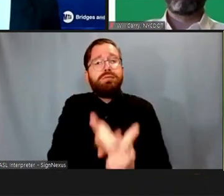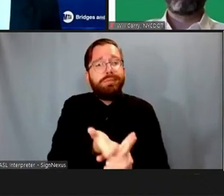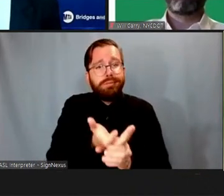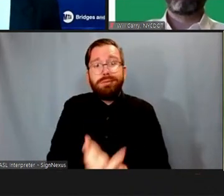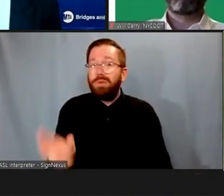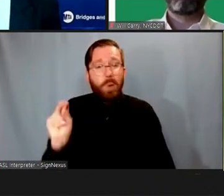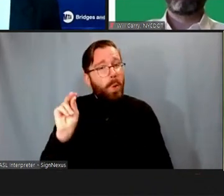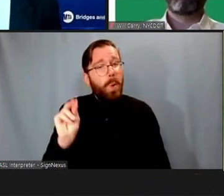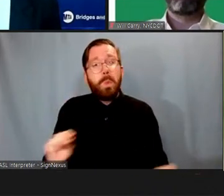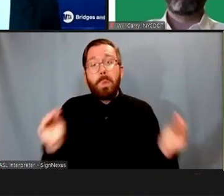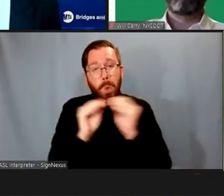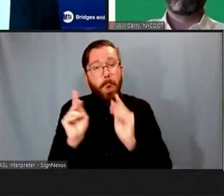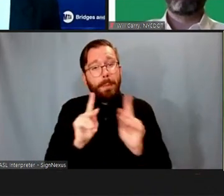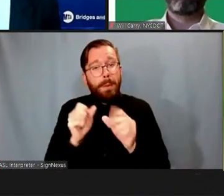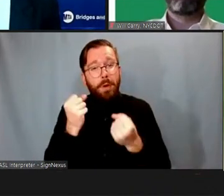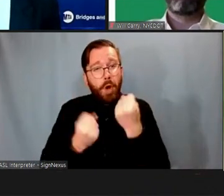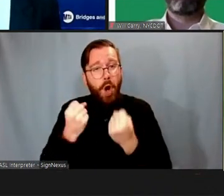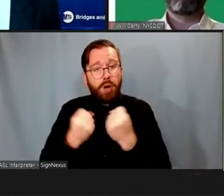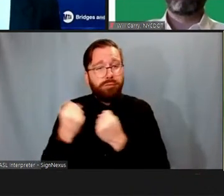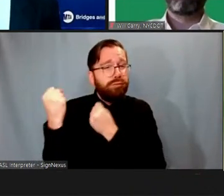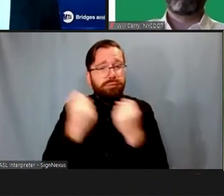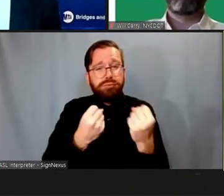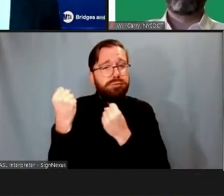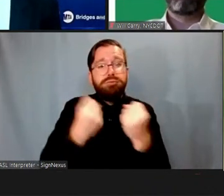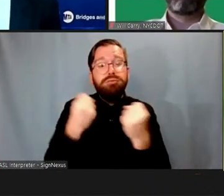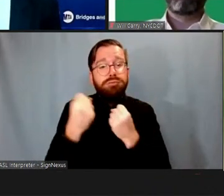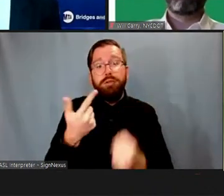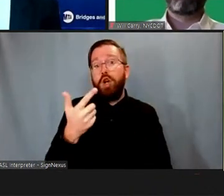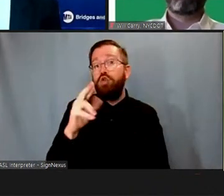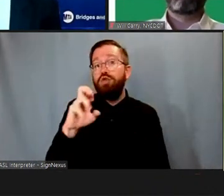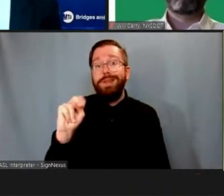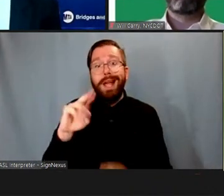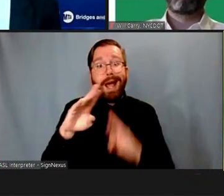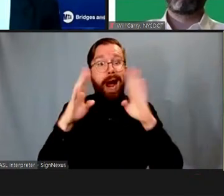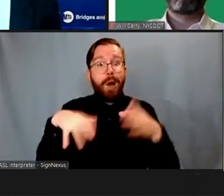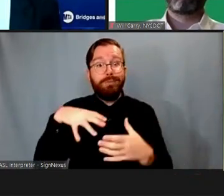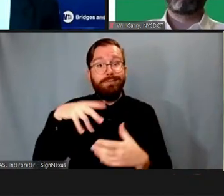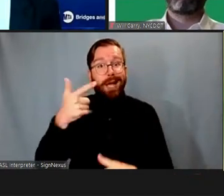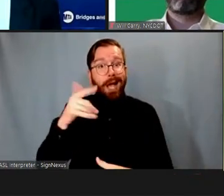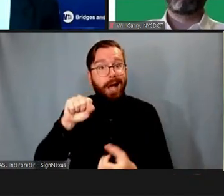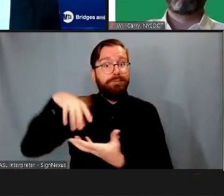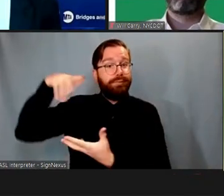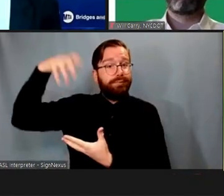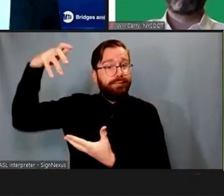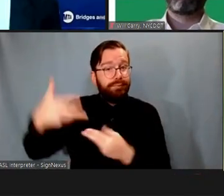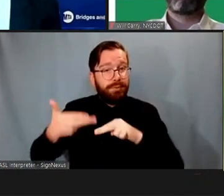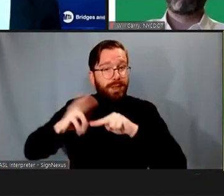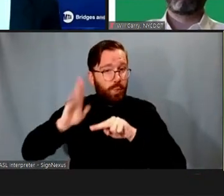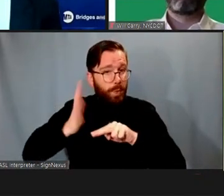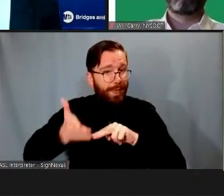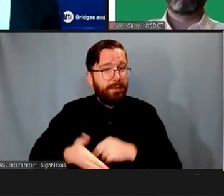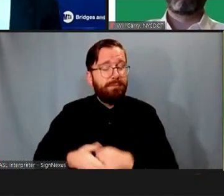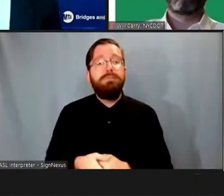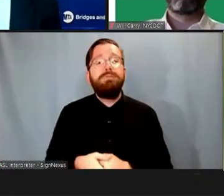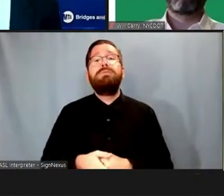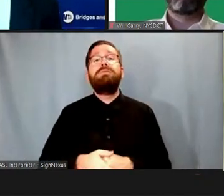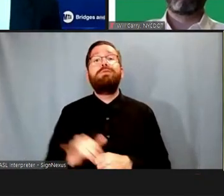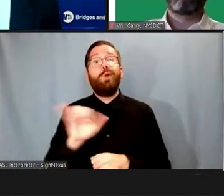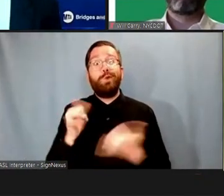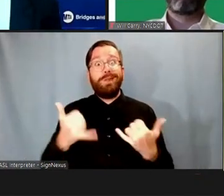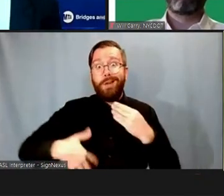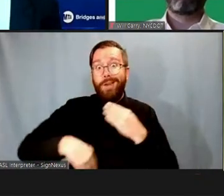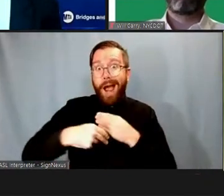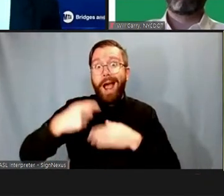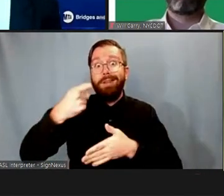cars increasing greenhouse gases now with the prospect of an additional toll to enter midtown and below it is